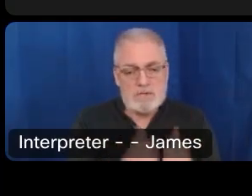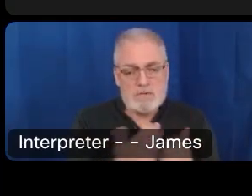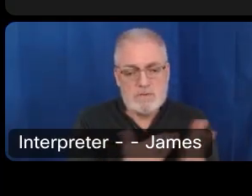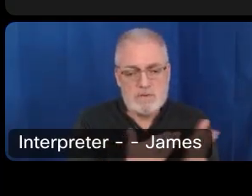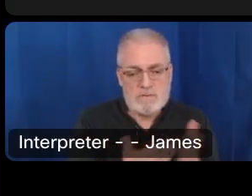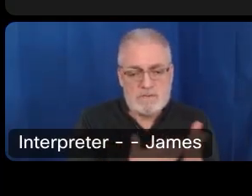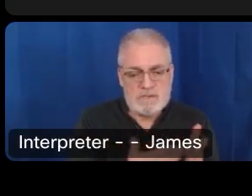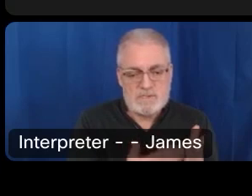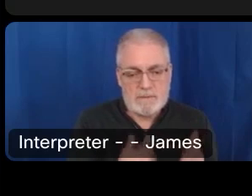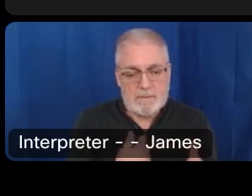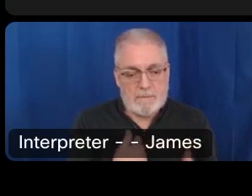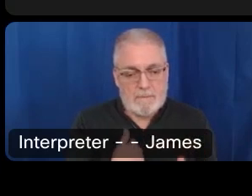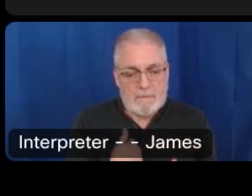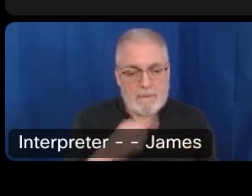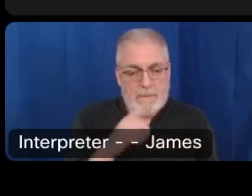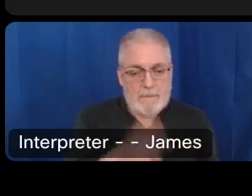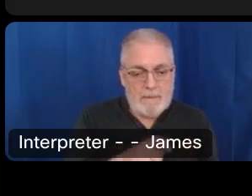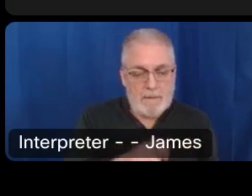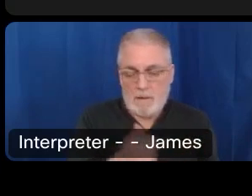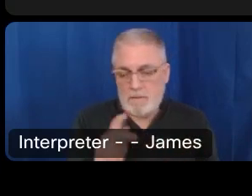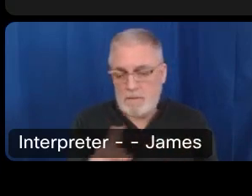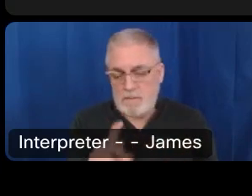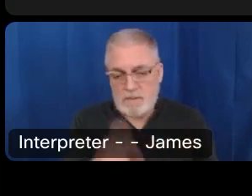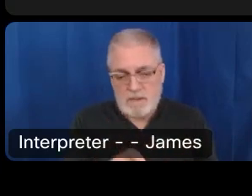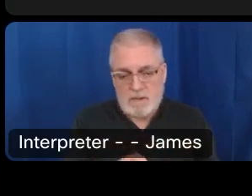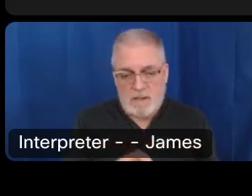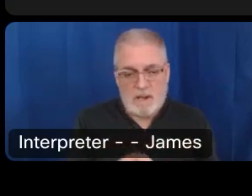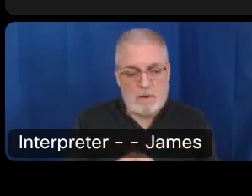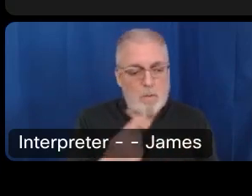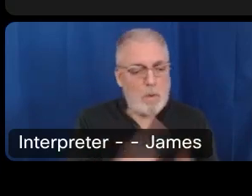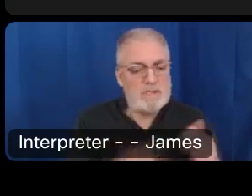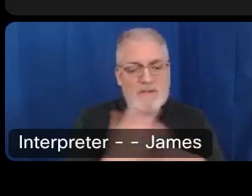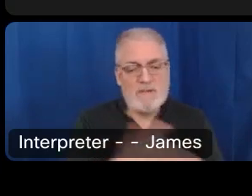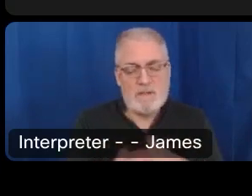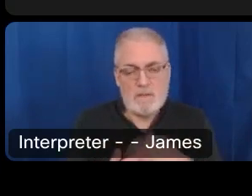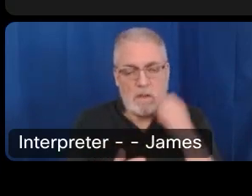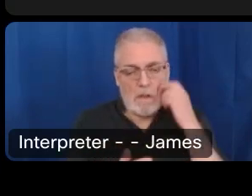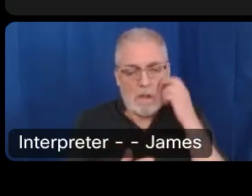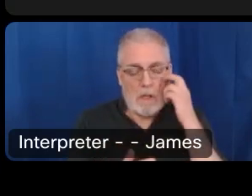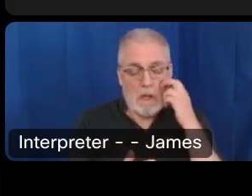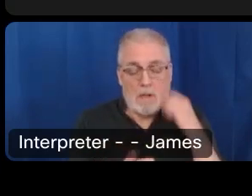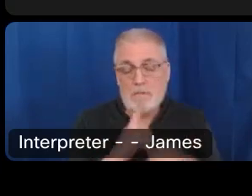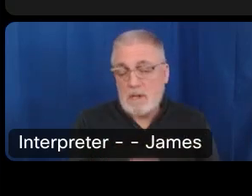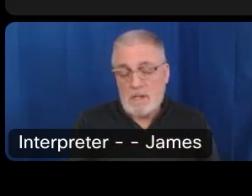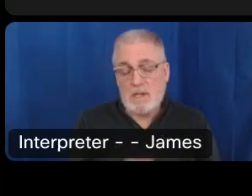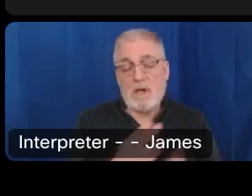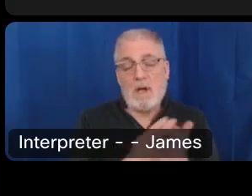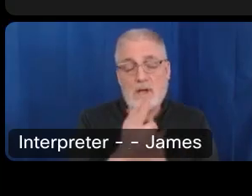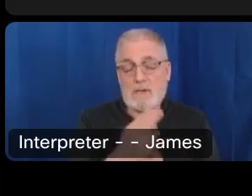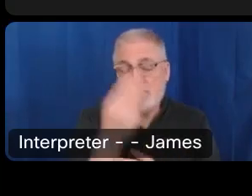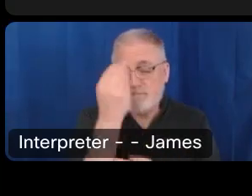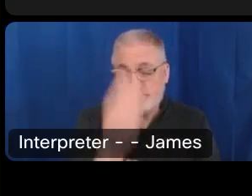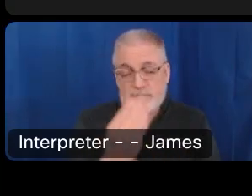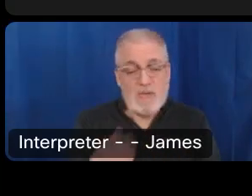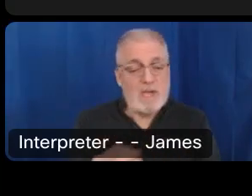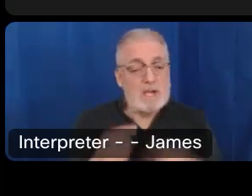and to understand what we need, because it is struggling to figure out what services will help